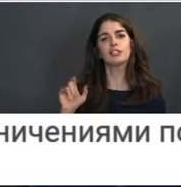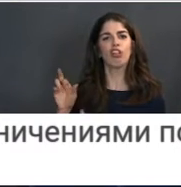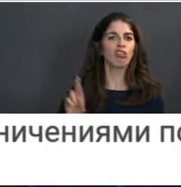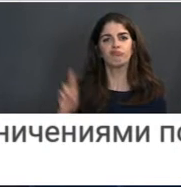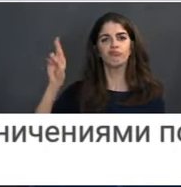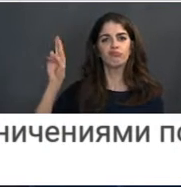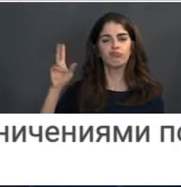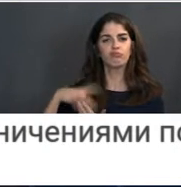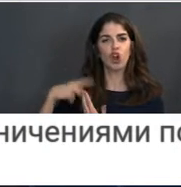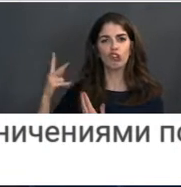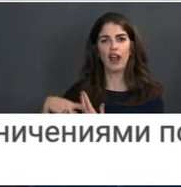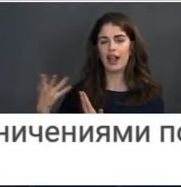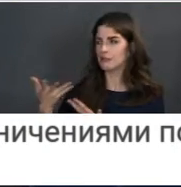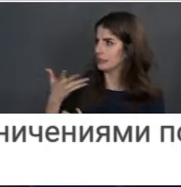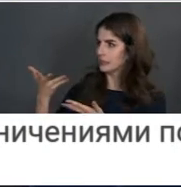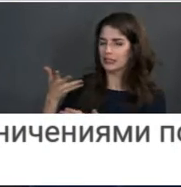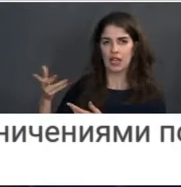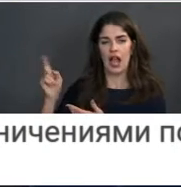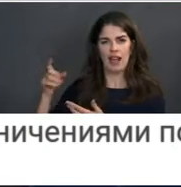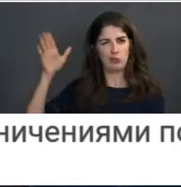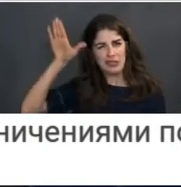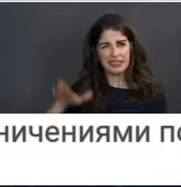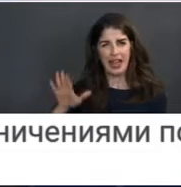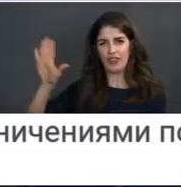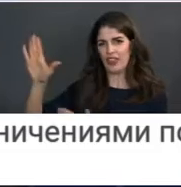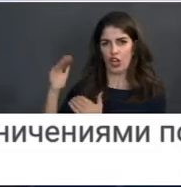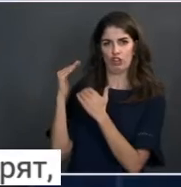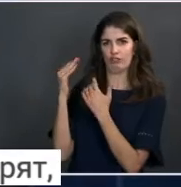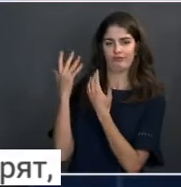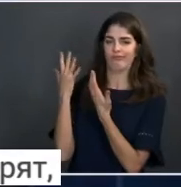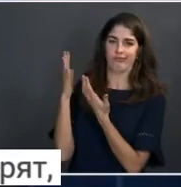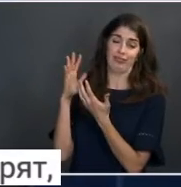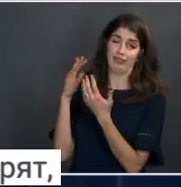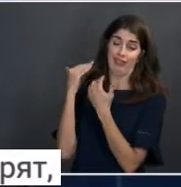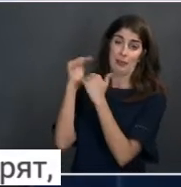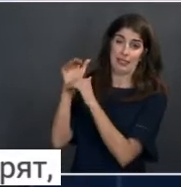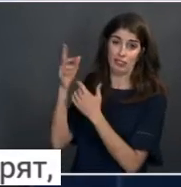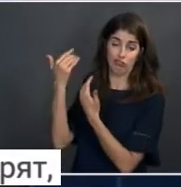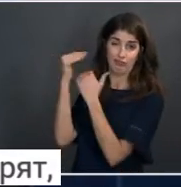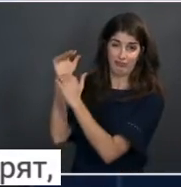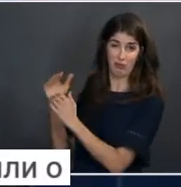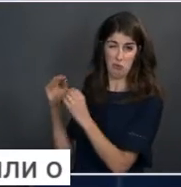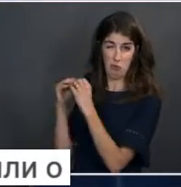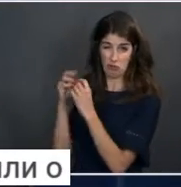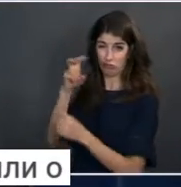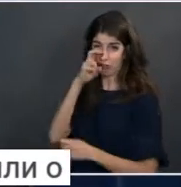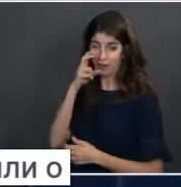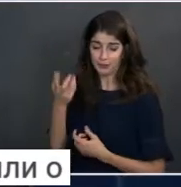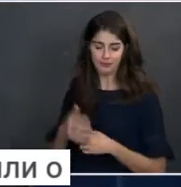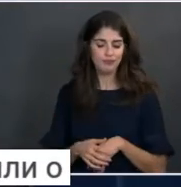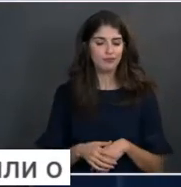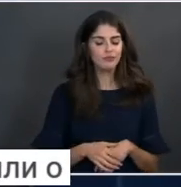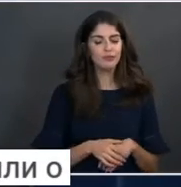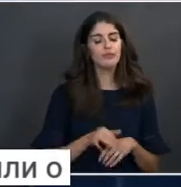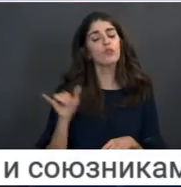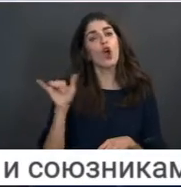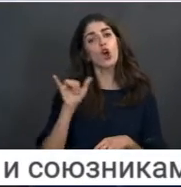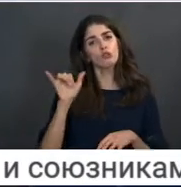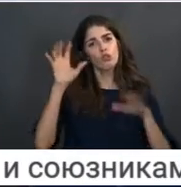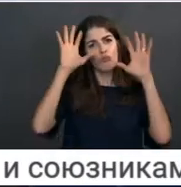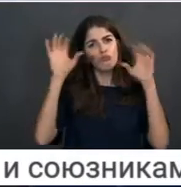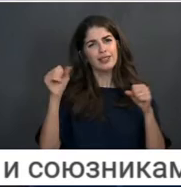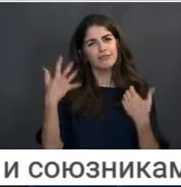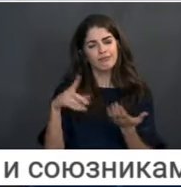with the significant nuclear constraints under the deal. Now, he's also talked about, and thematically we've talked about,